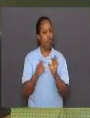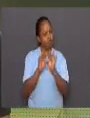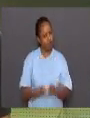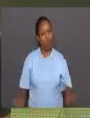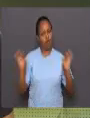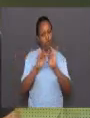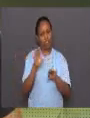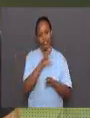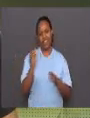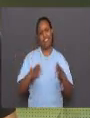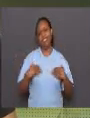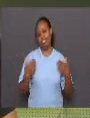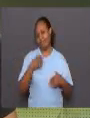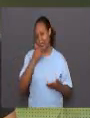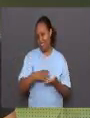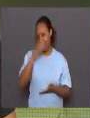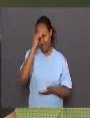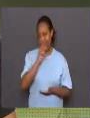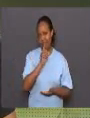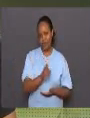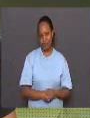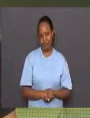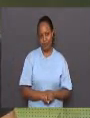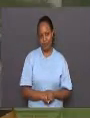important and interesting lesson.